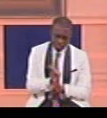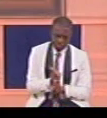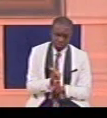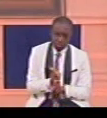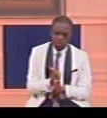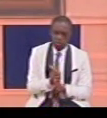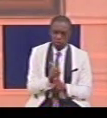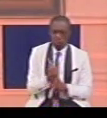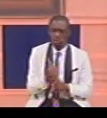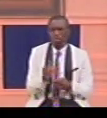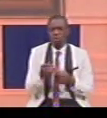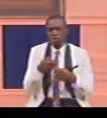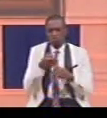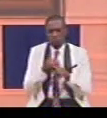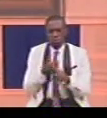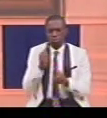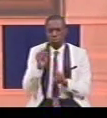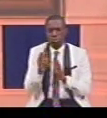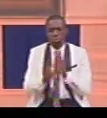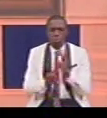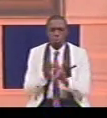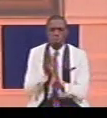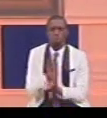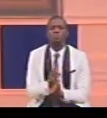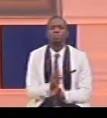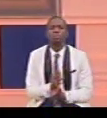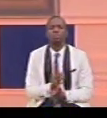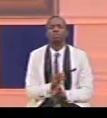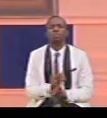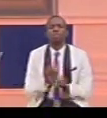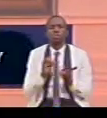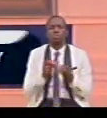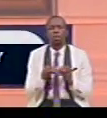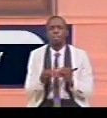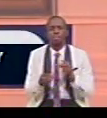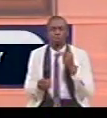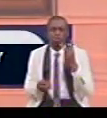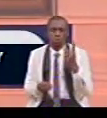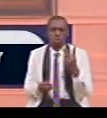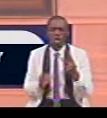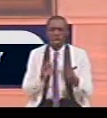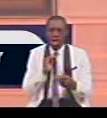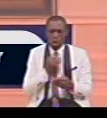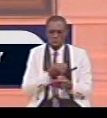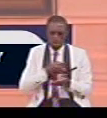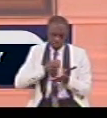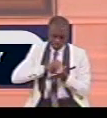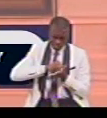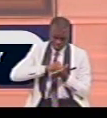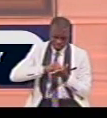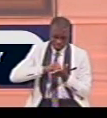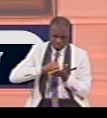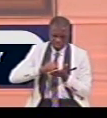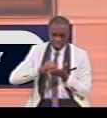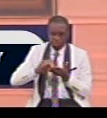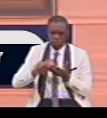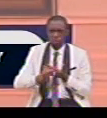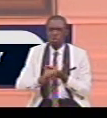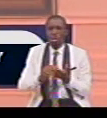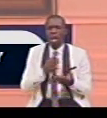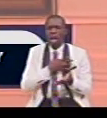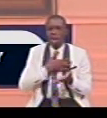and preservation from the world number two our sanctification and Purity